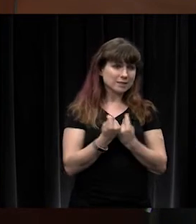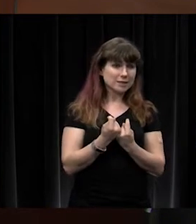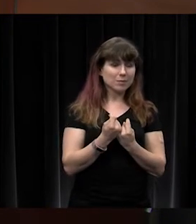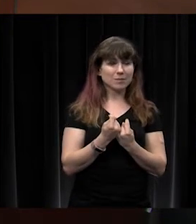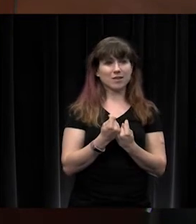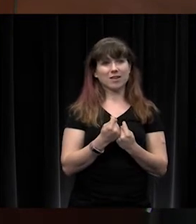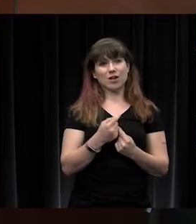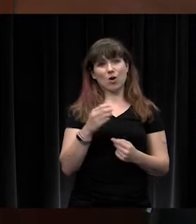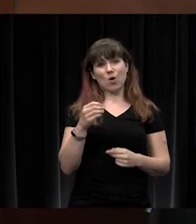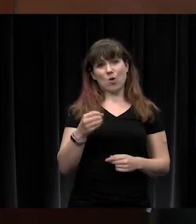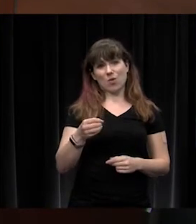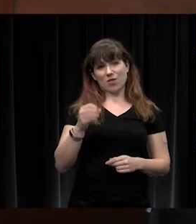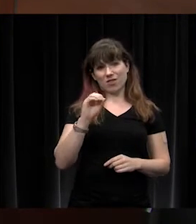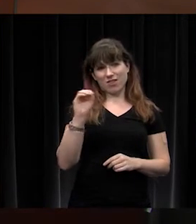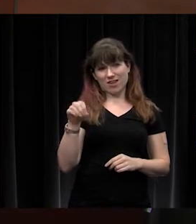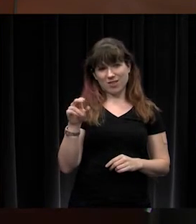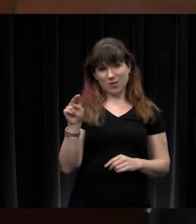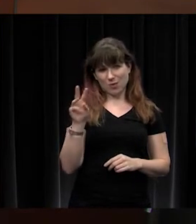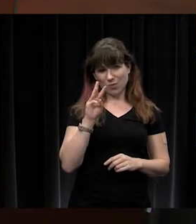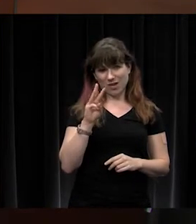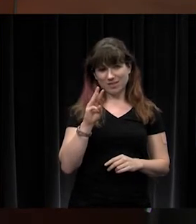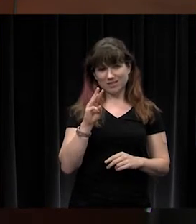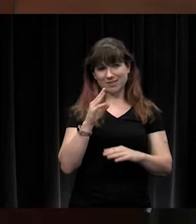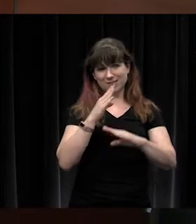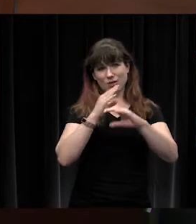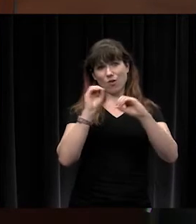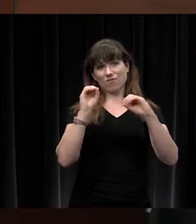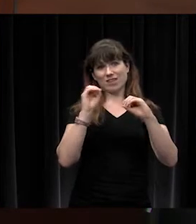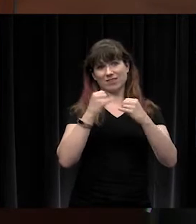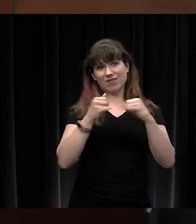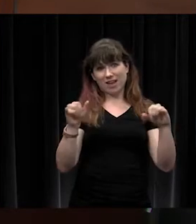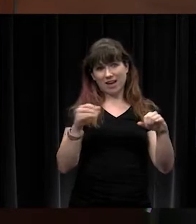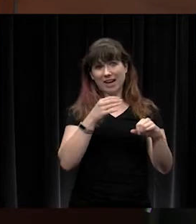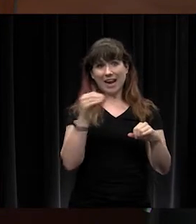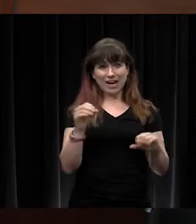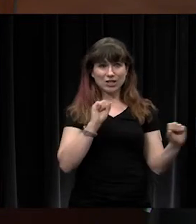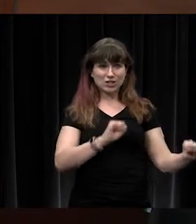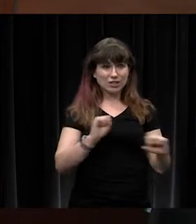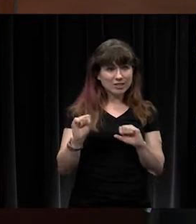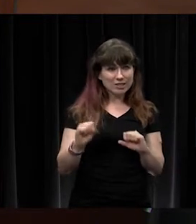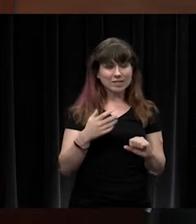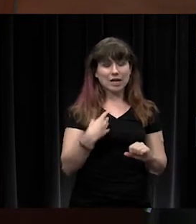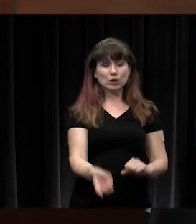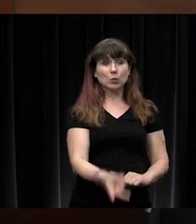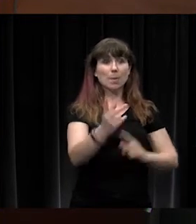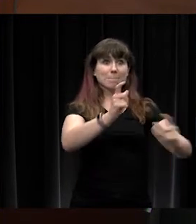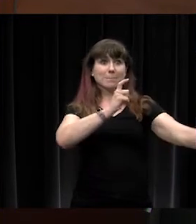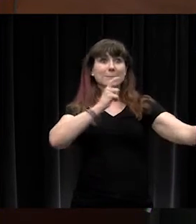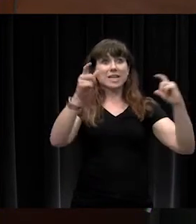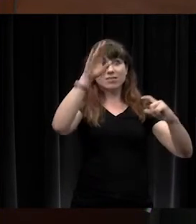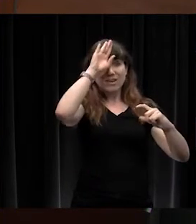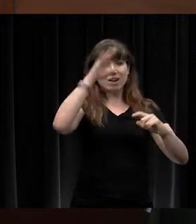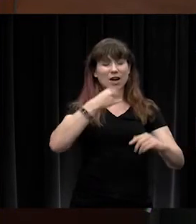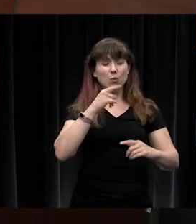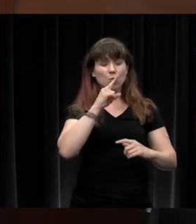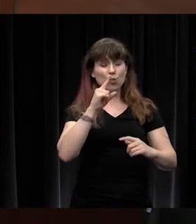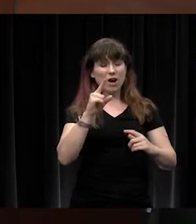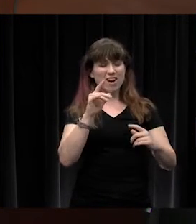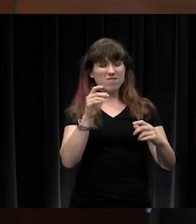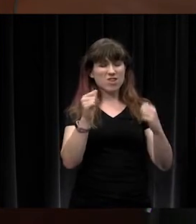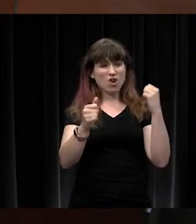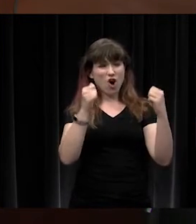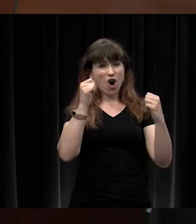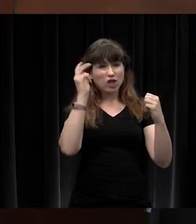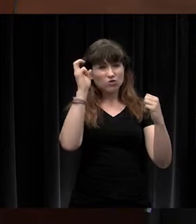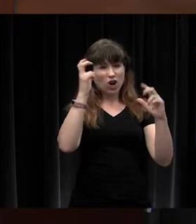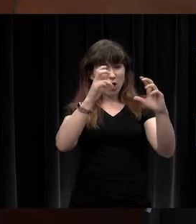line, and the Olathe South cheerleaders, two big firefighters, and a really big van. One amazing young woman